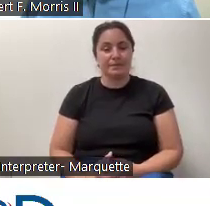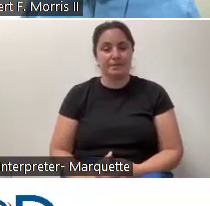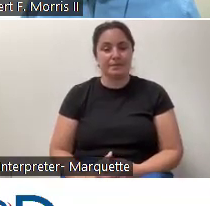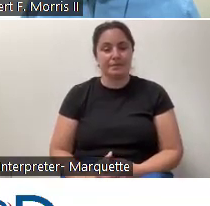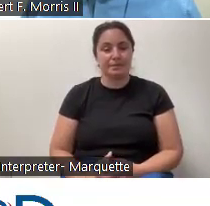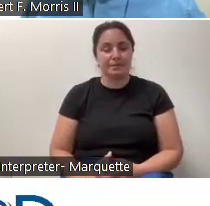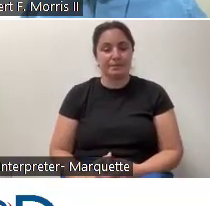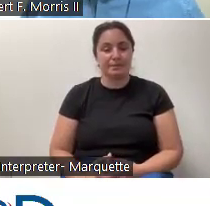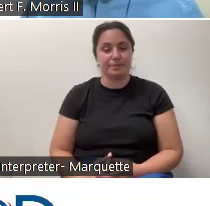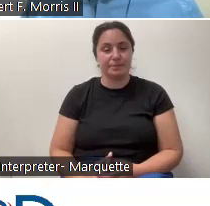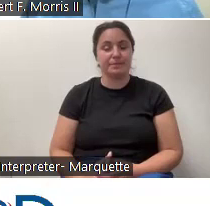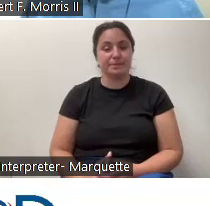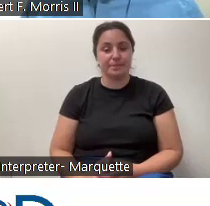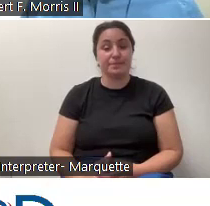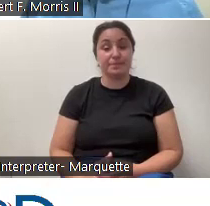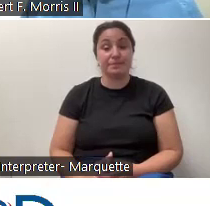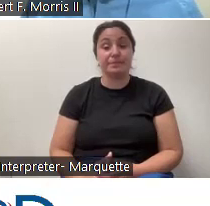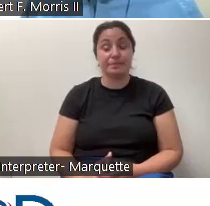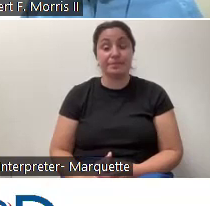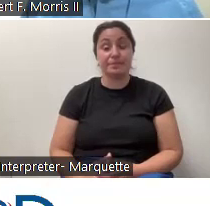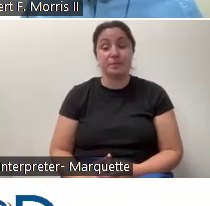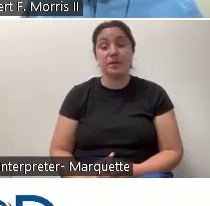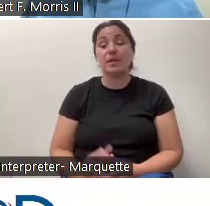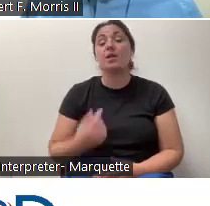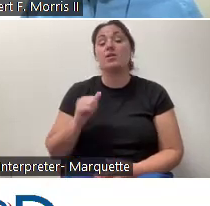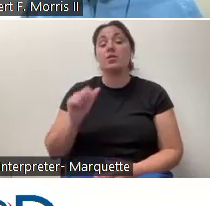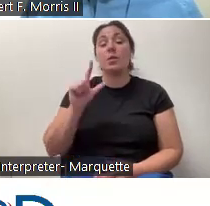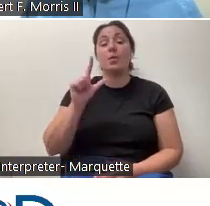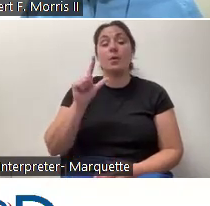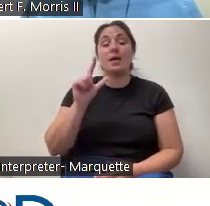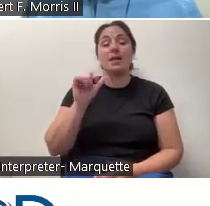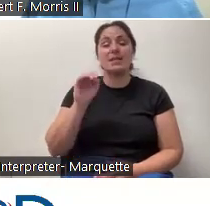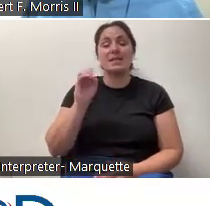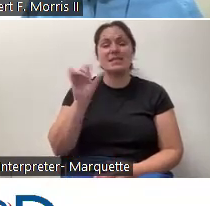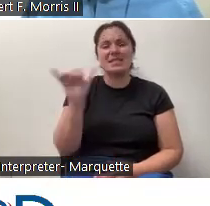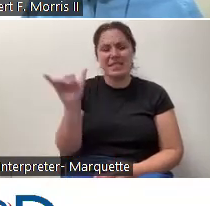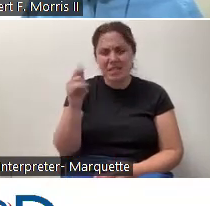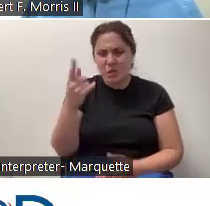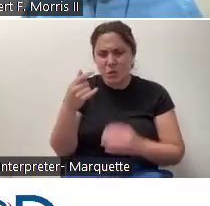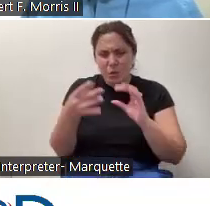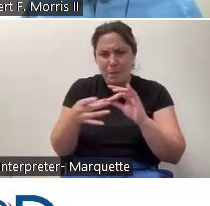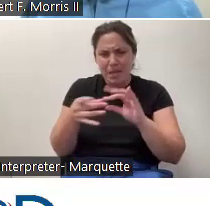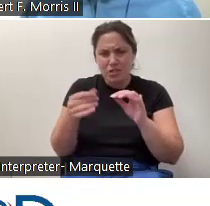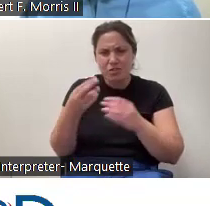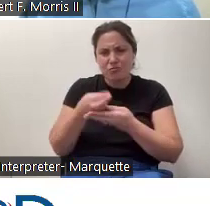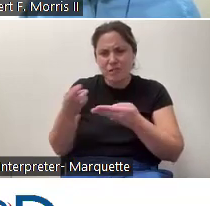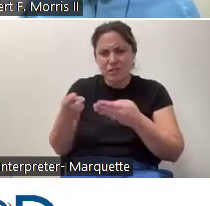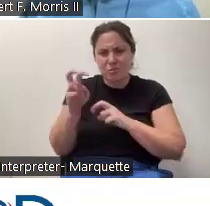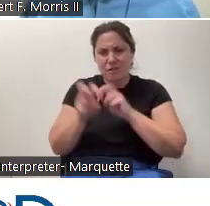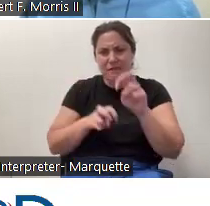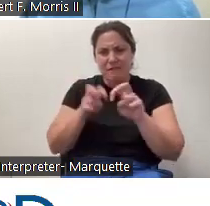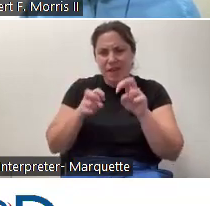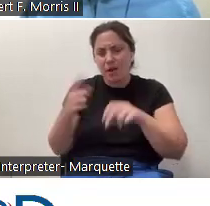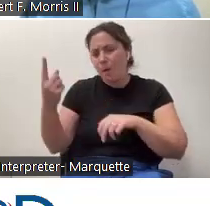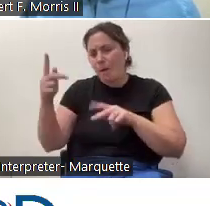Give me 1 second. Okay, so I do have one follow-up question for Lindsay. Lindsay, I think you mentioned a resource fair, and we had a question is wondering